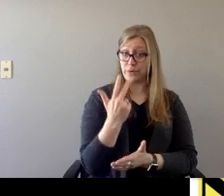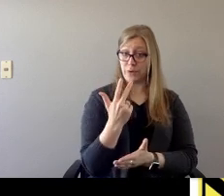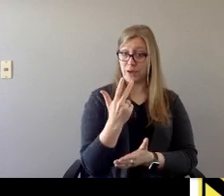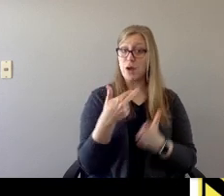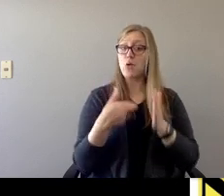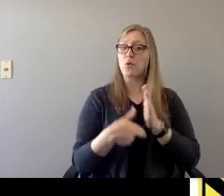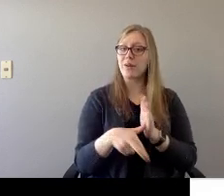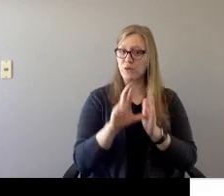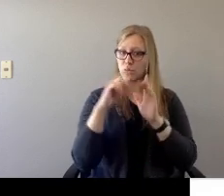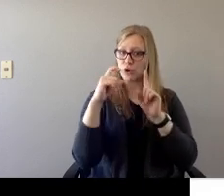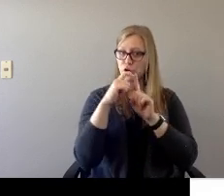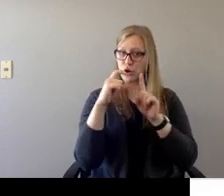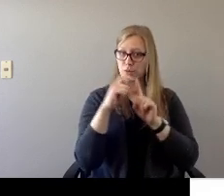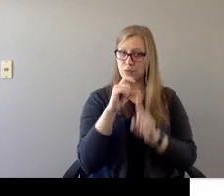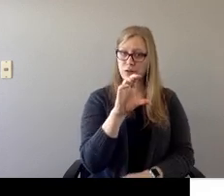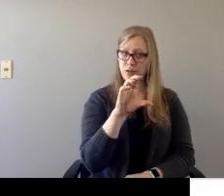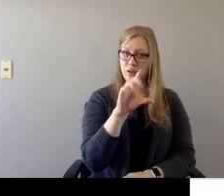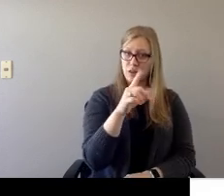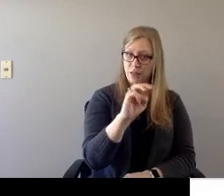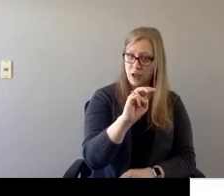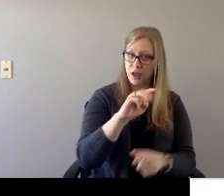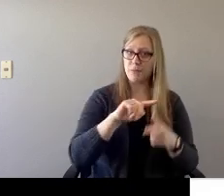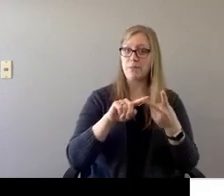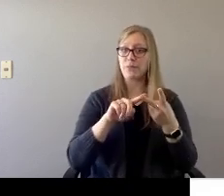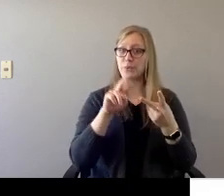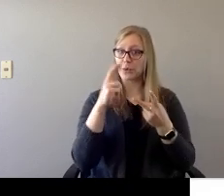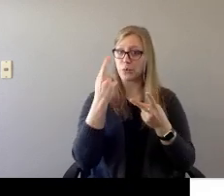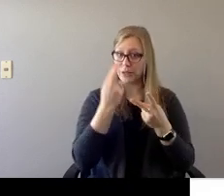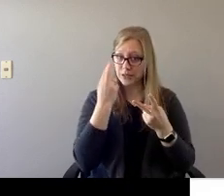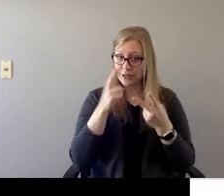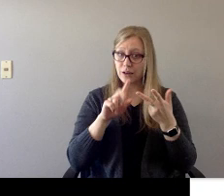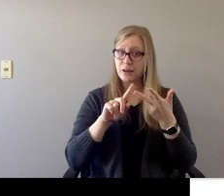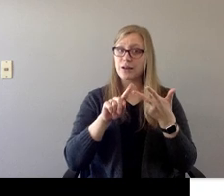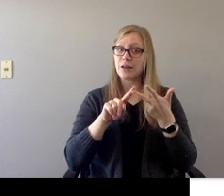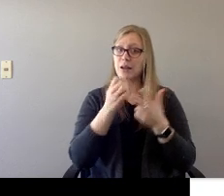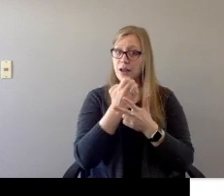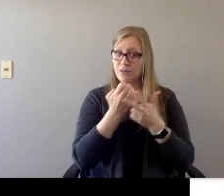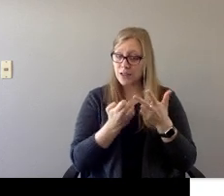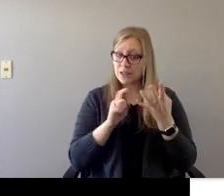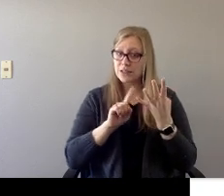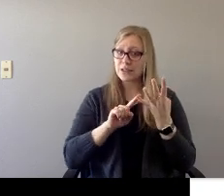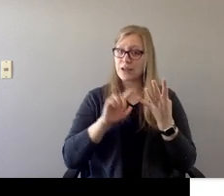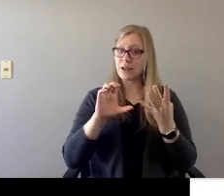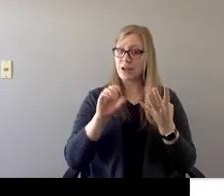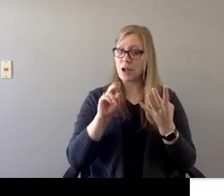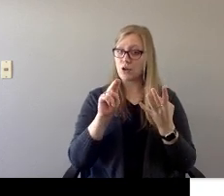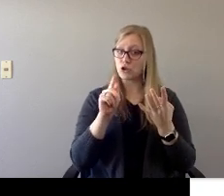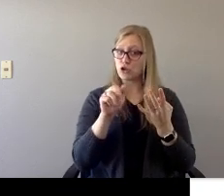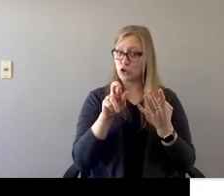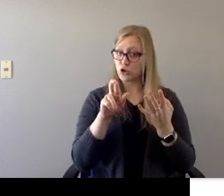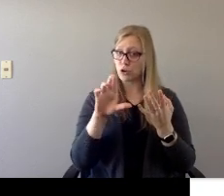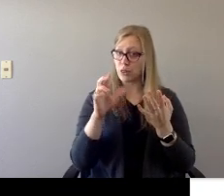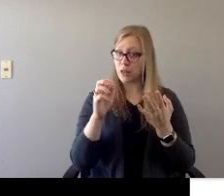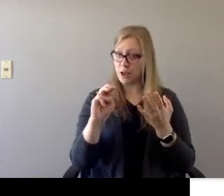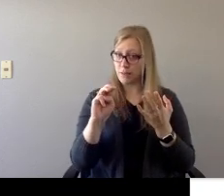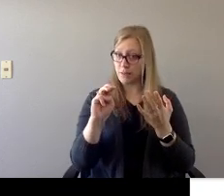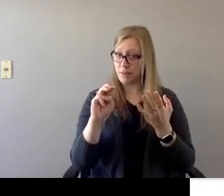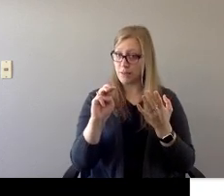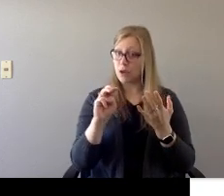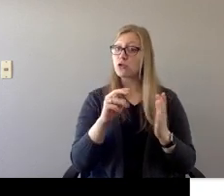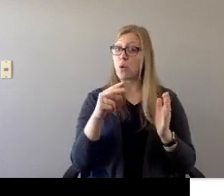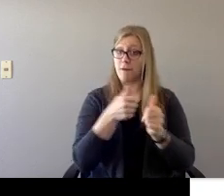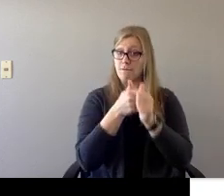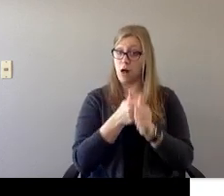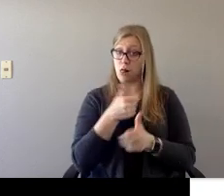and counterclaim. So in your notebooks, go ahead and follow along with me. We want to make sure that we have a good understanding of what these